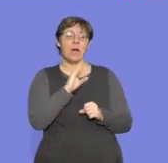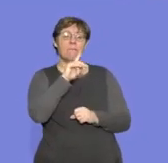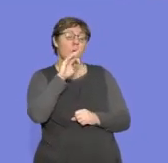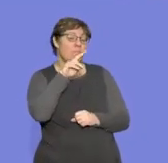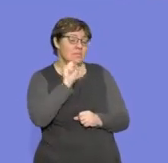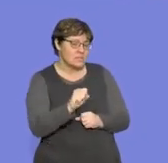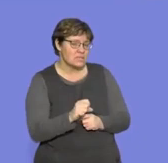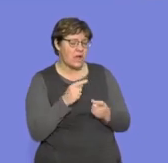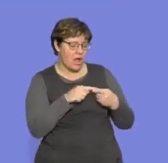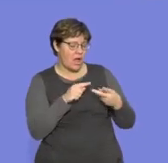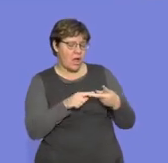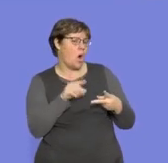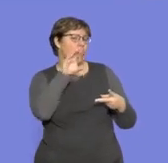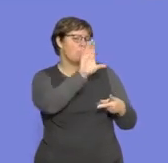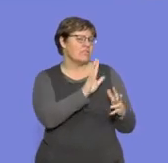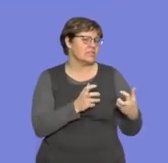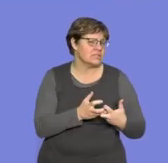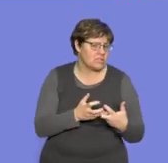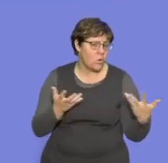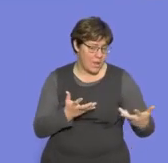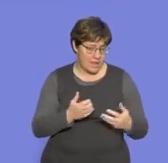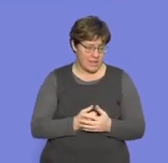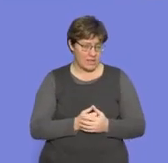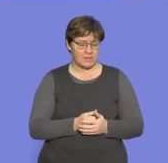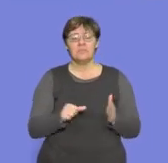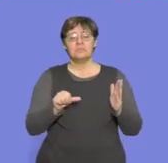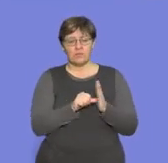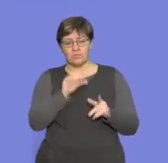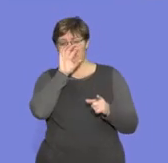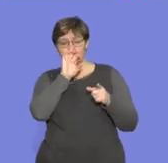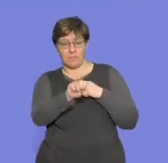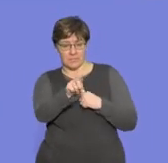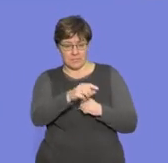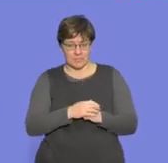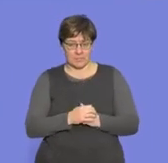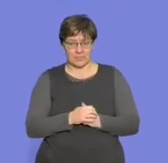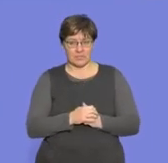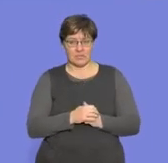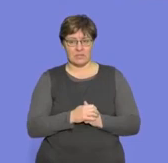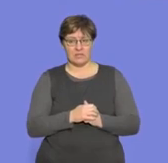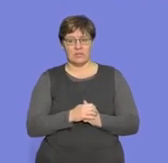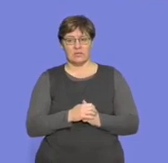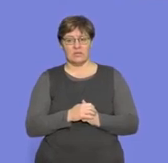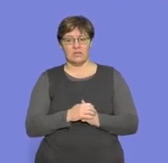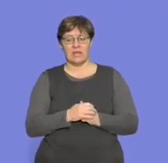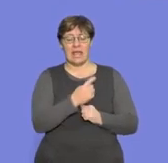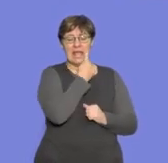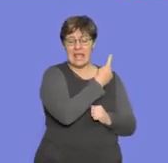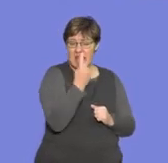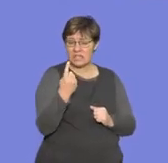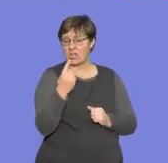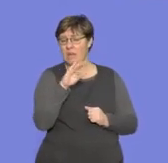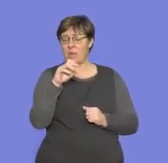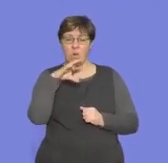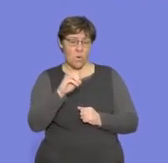context of which provinces these are. And I think it's important for you to recognize that. As we tackle each biome, we would look